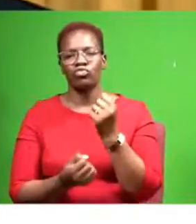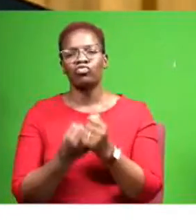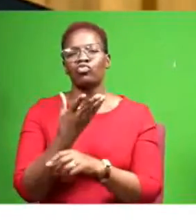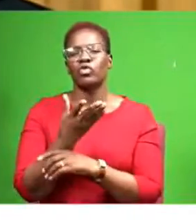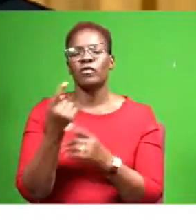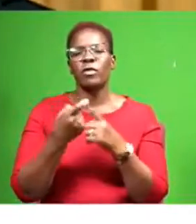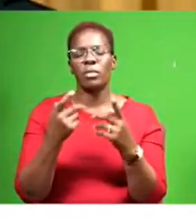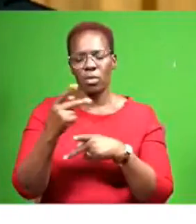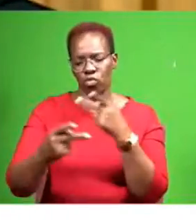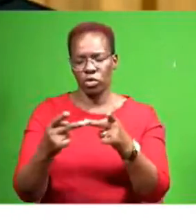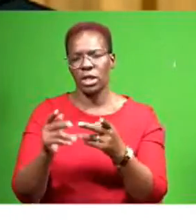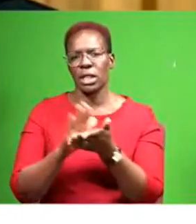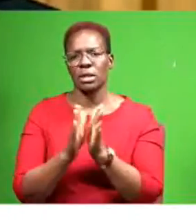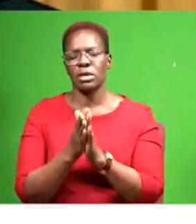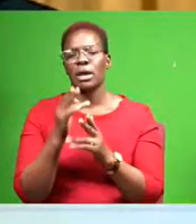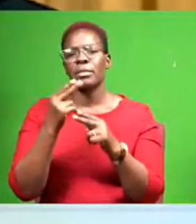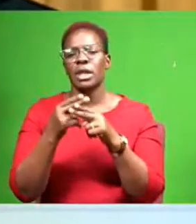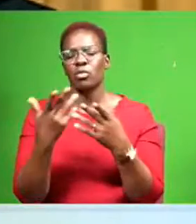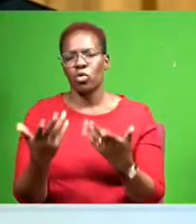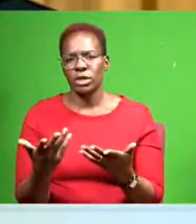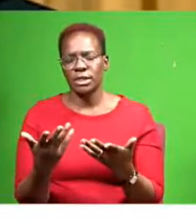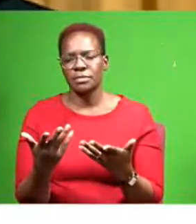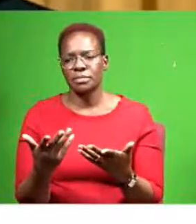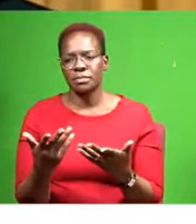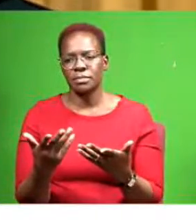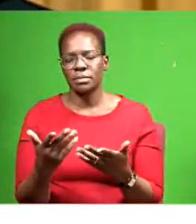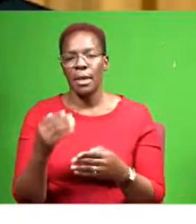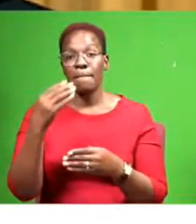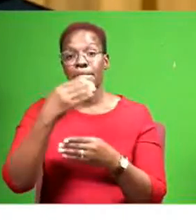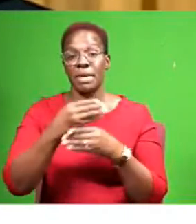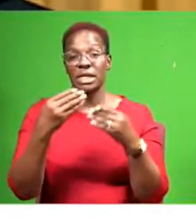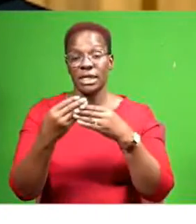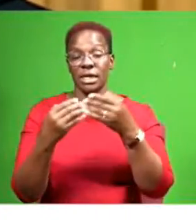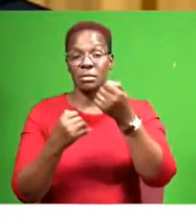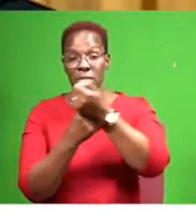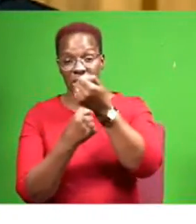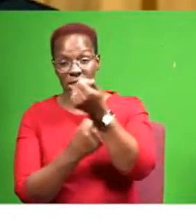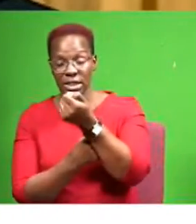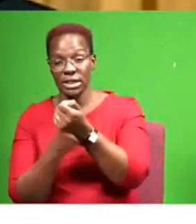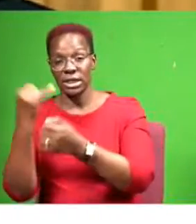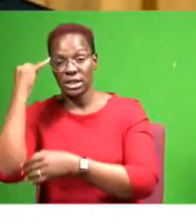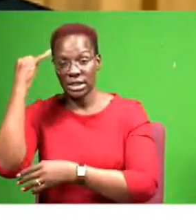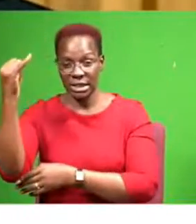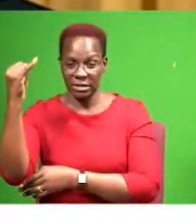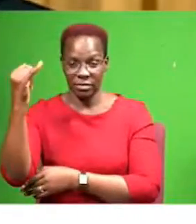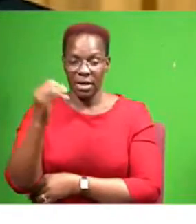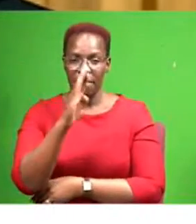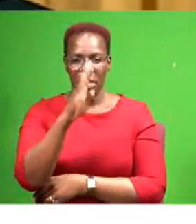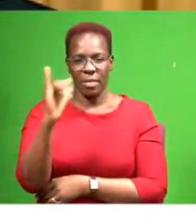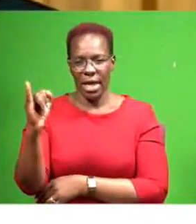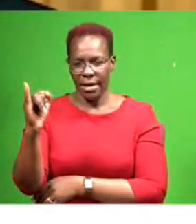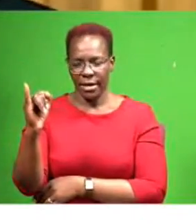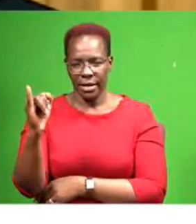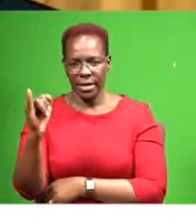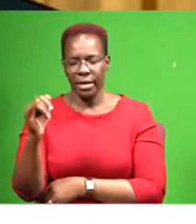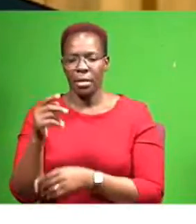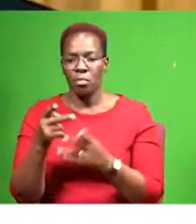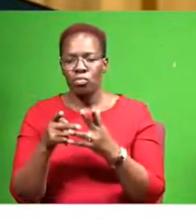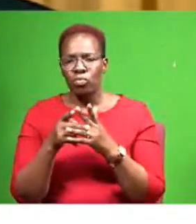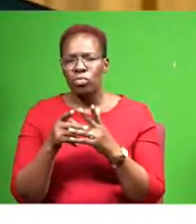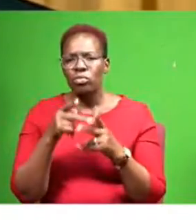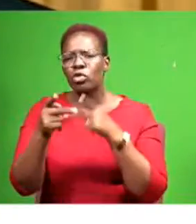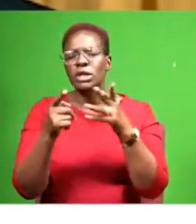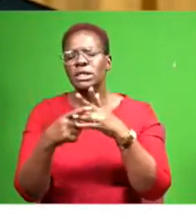process that has become commonly known as Building Bridges Initiative, BBI. This process was commenced through